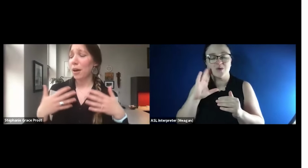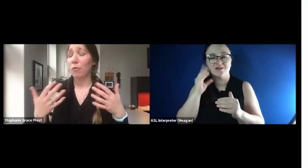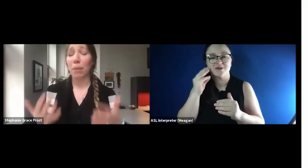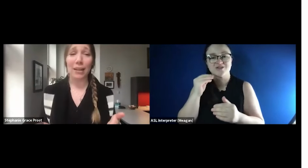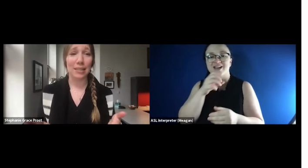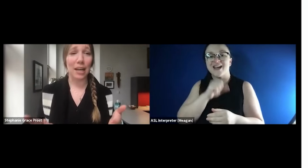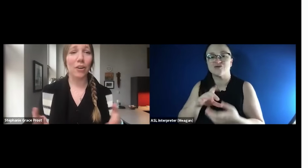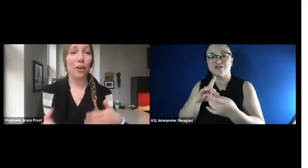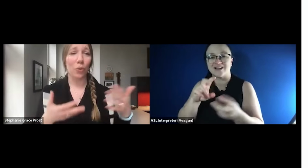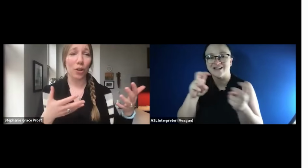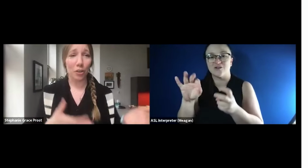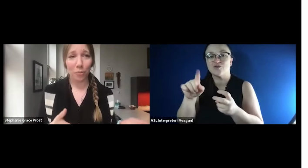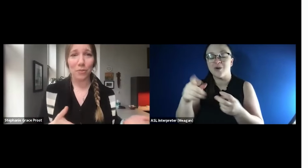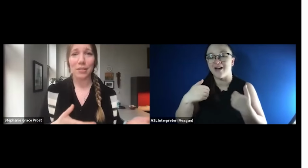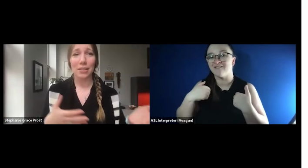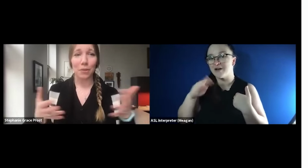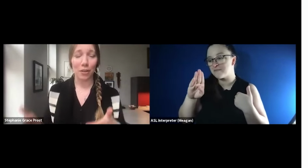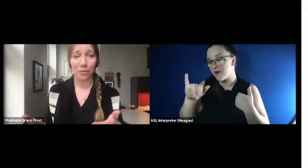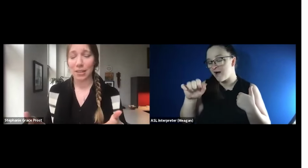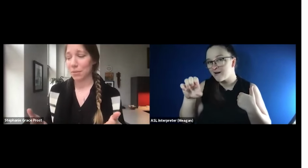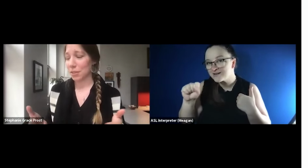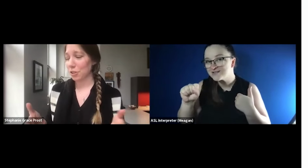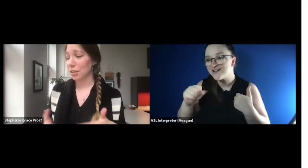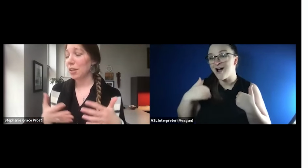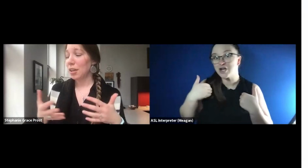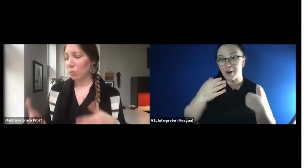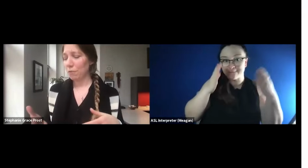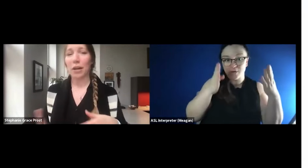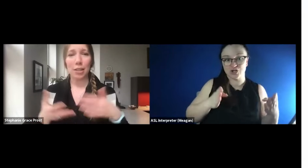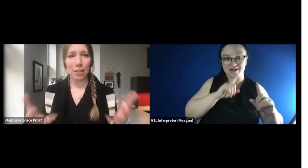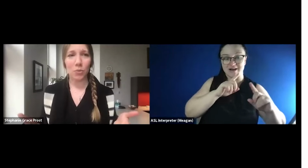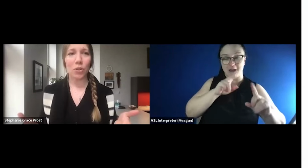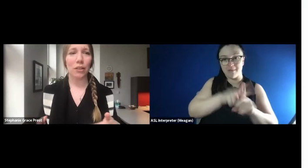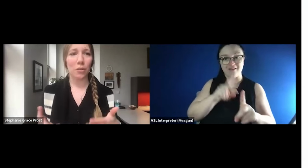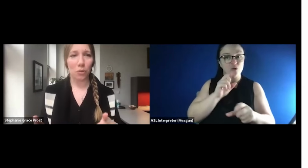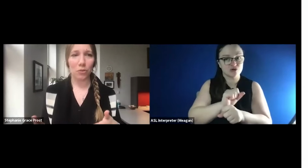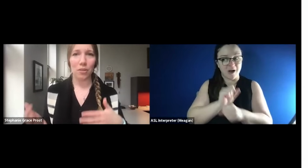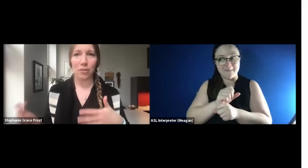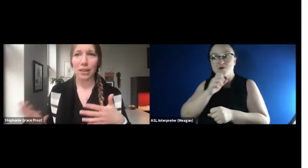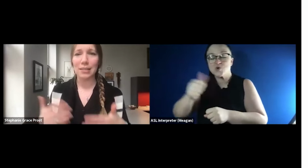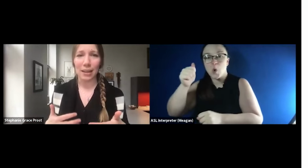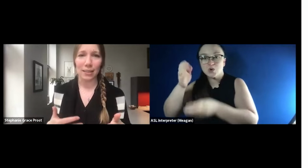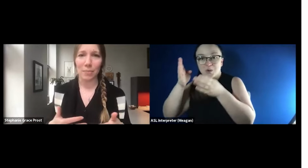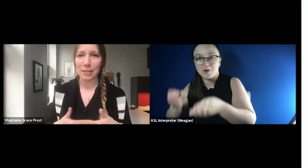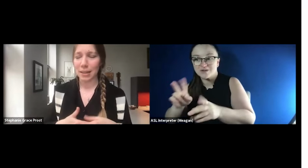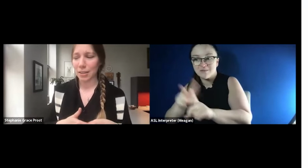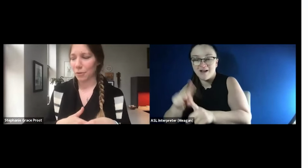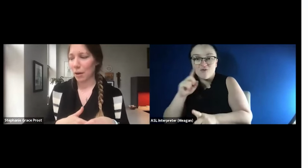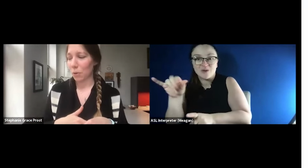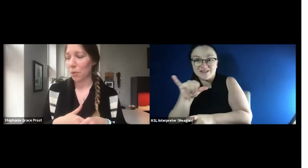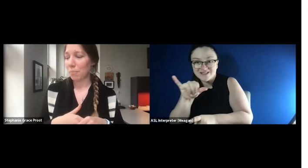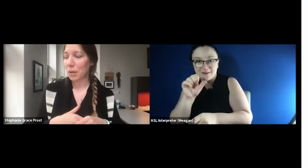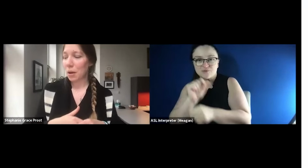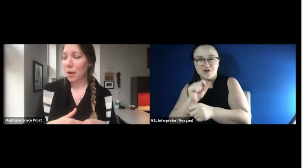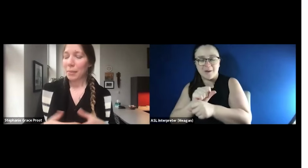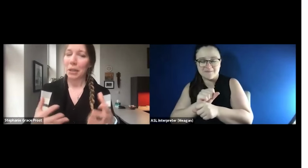if you have bias in hiring where a younger person is applying for the same position, we find historically that older adults are less likely to be selected for